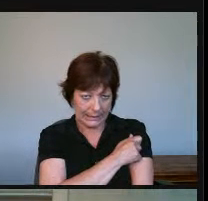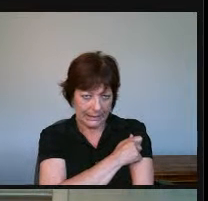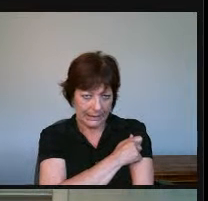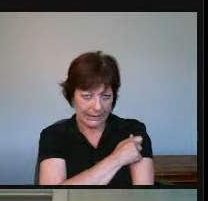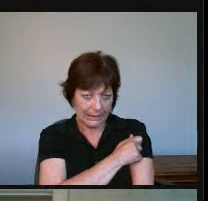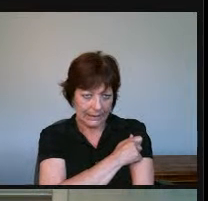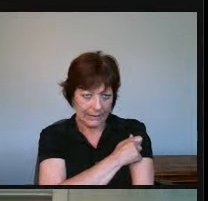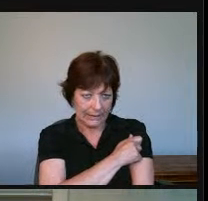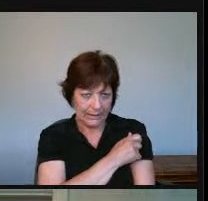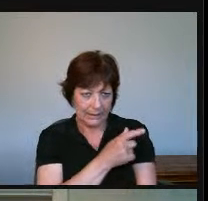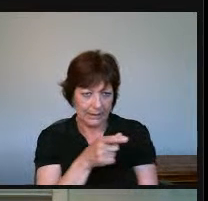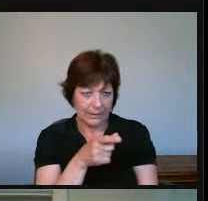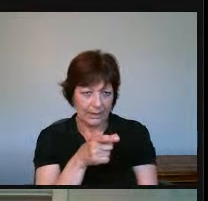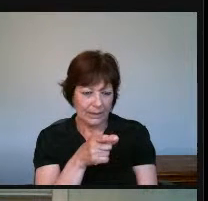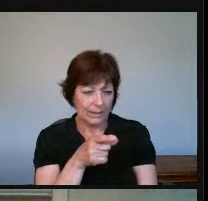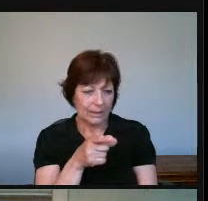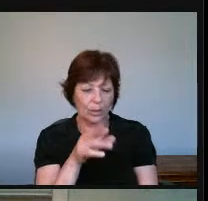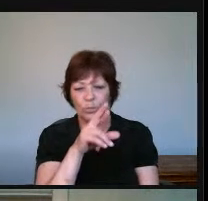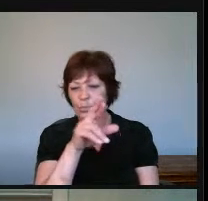get